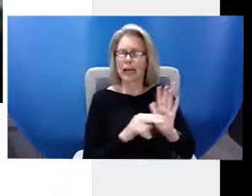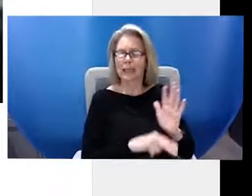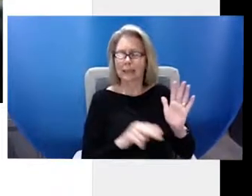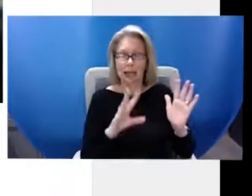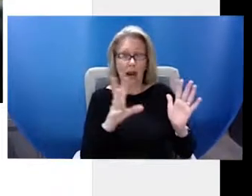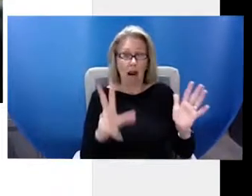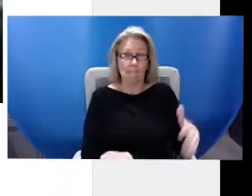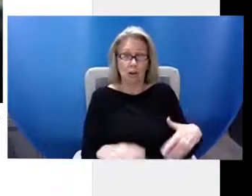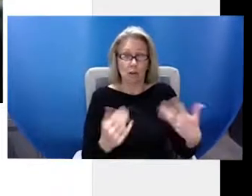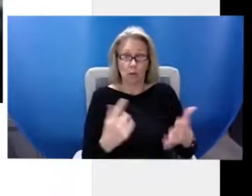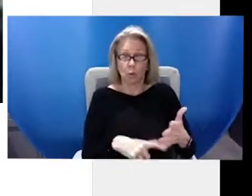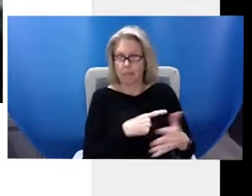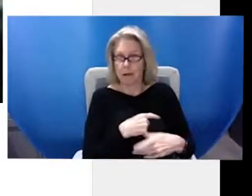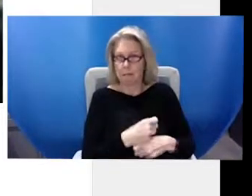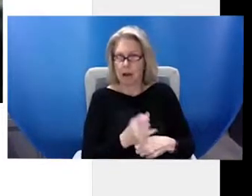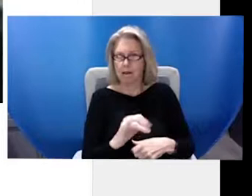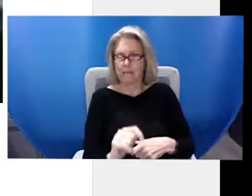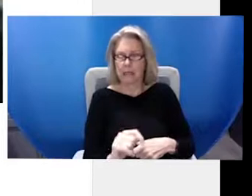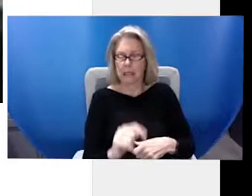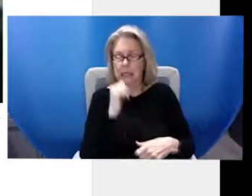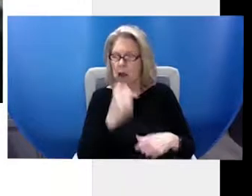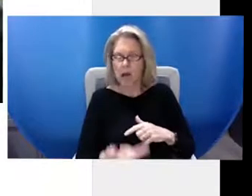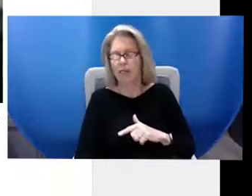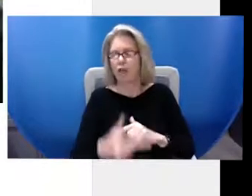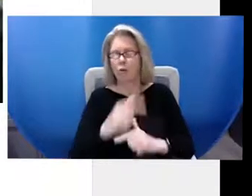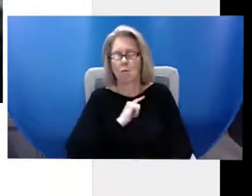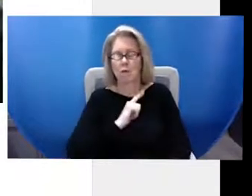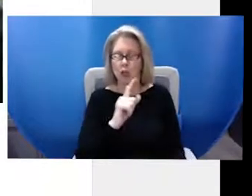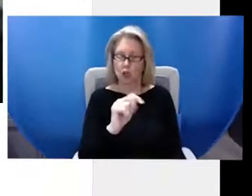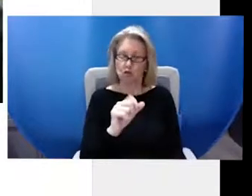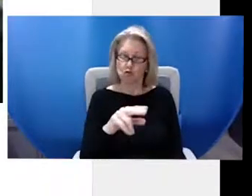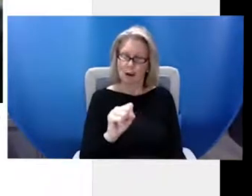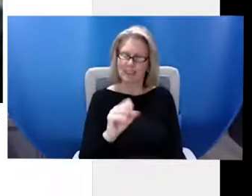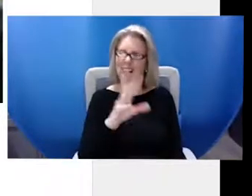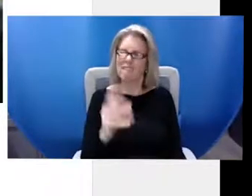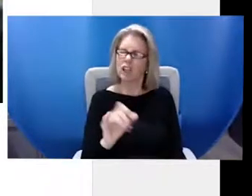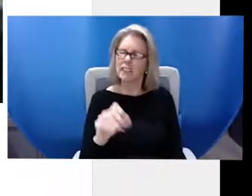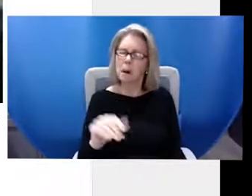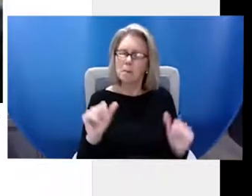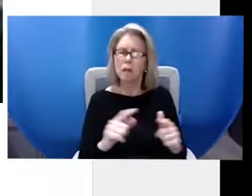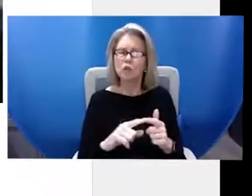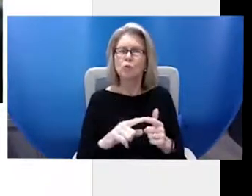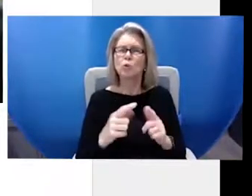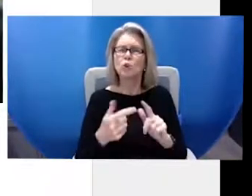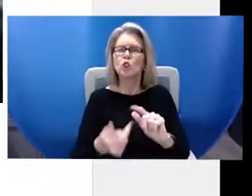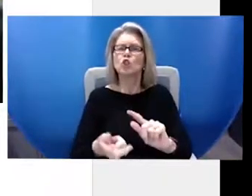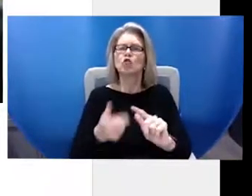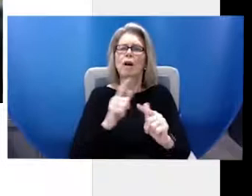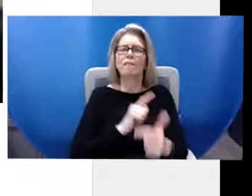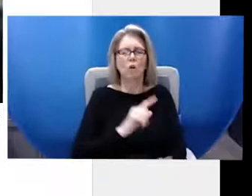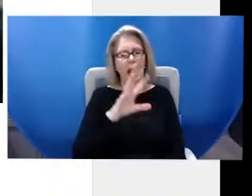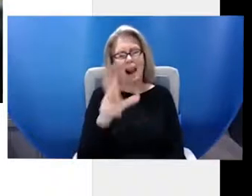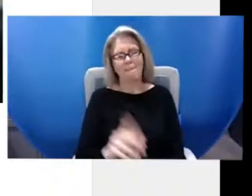Africanness because Africa is what they make of it and not the other way around. Trans-Africanism